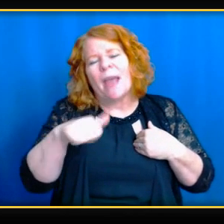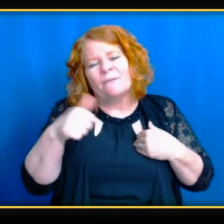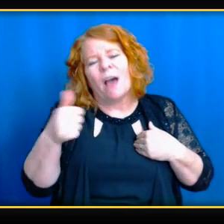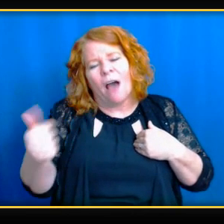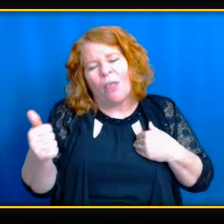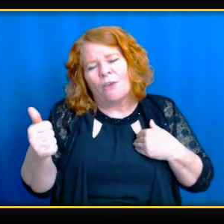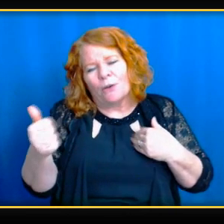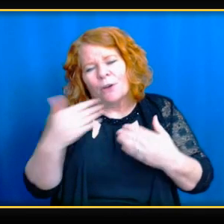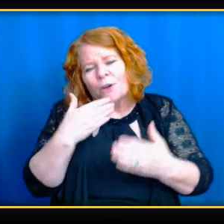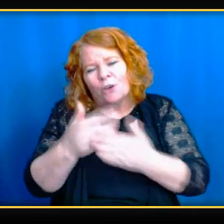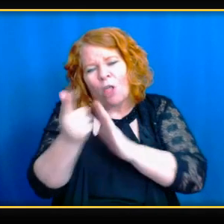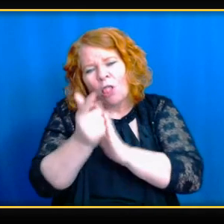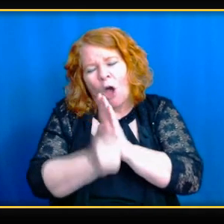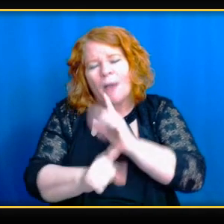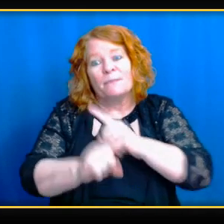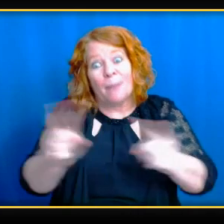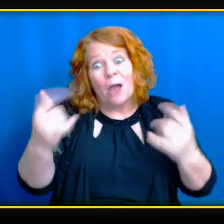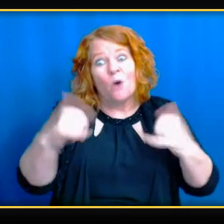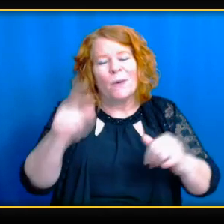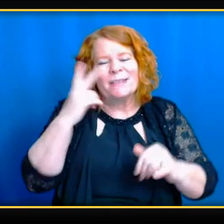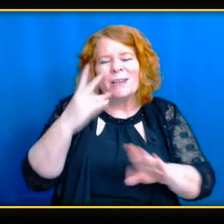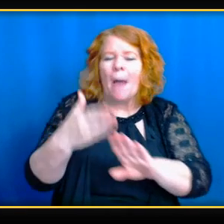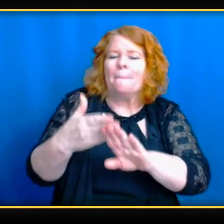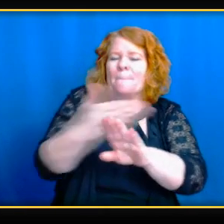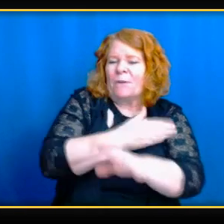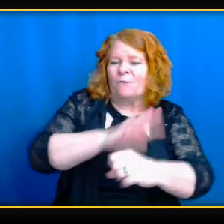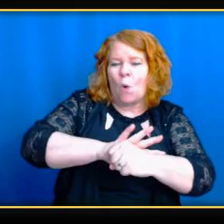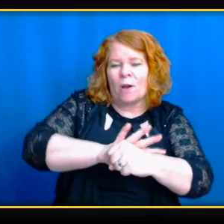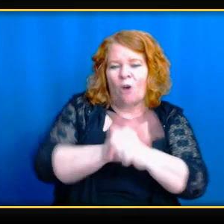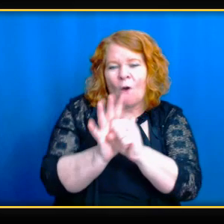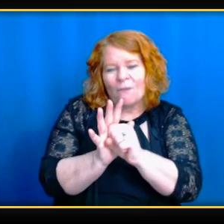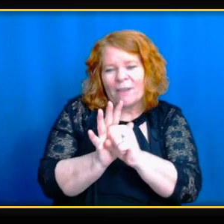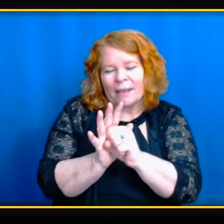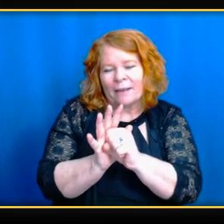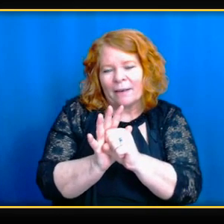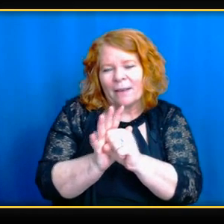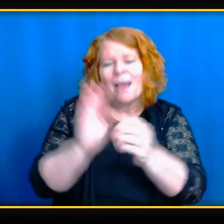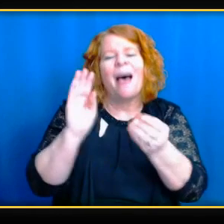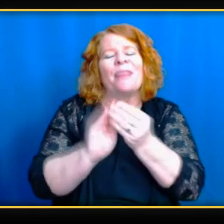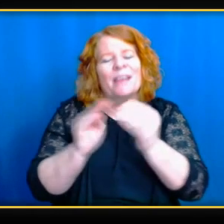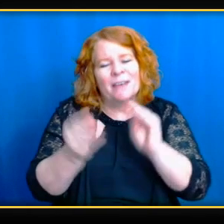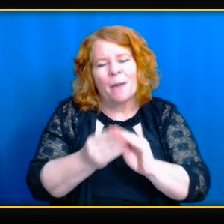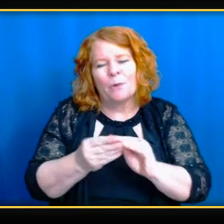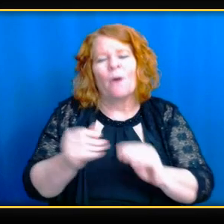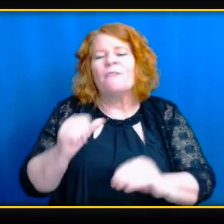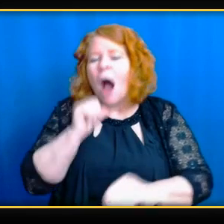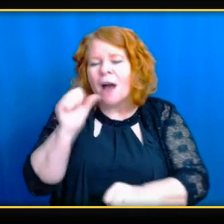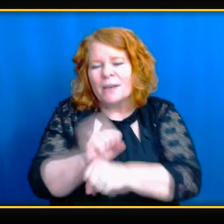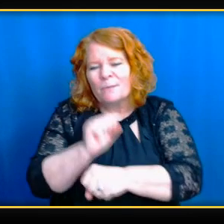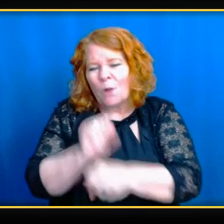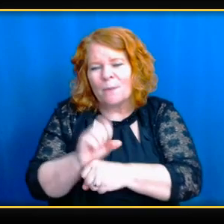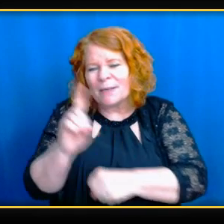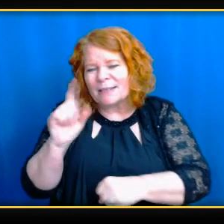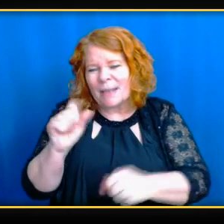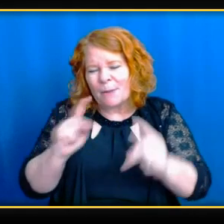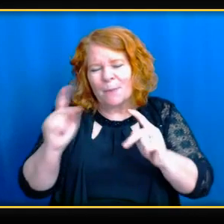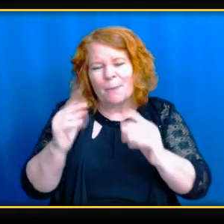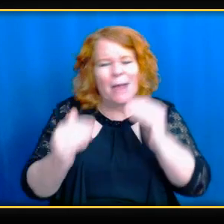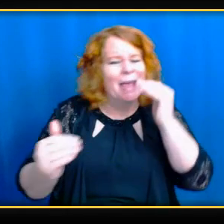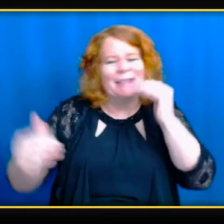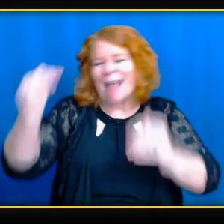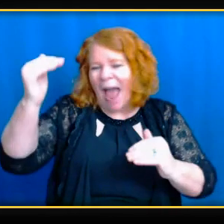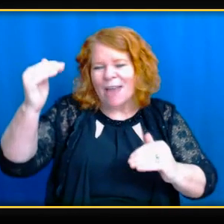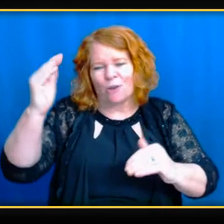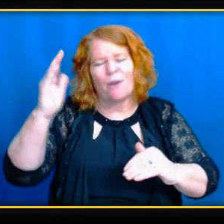the number of disabled people unemployed is statistically way higher than non-disabled people, and that at least 1